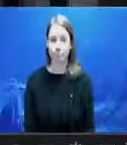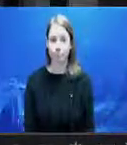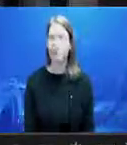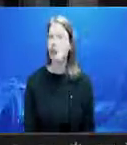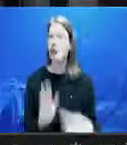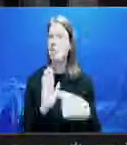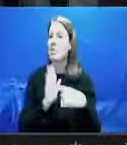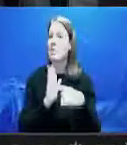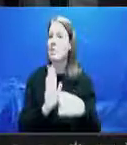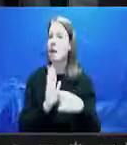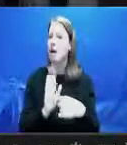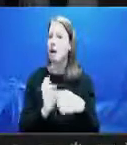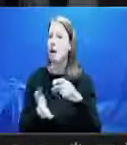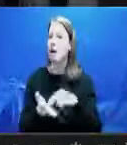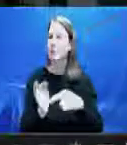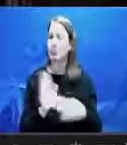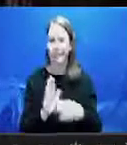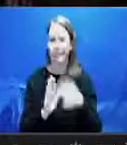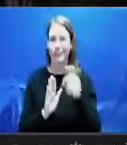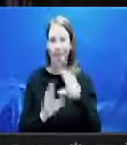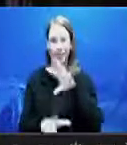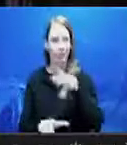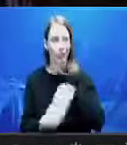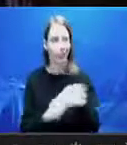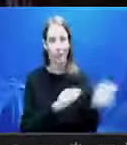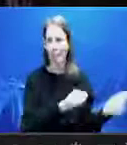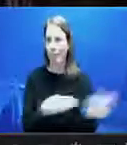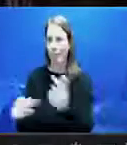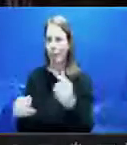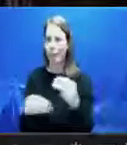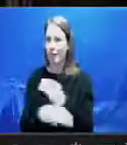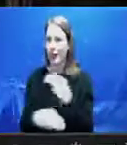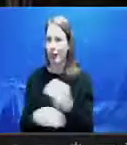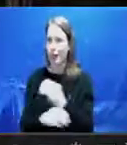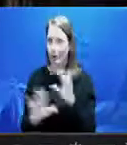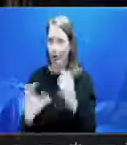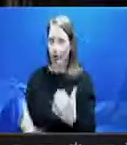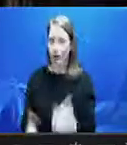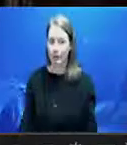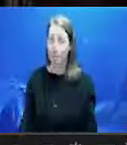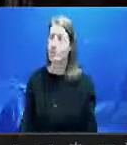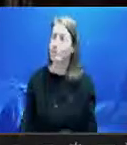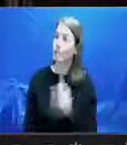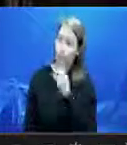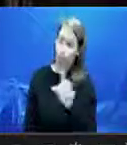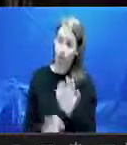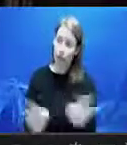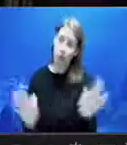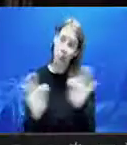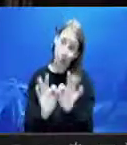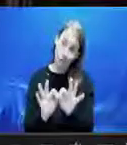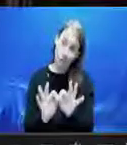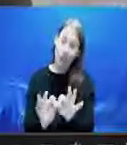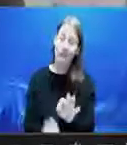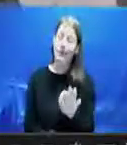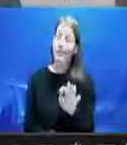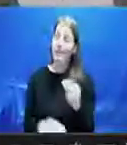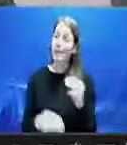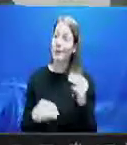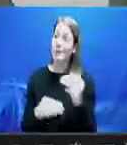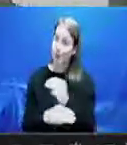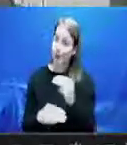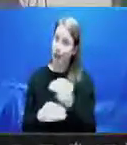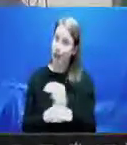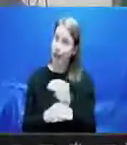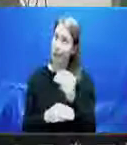incorporated across all high school math classes. It's important for kids to be able to apply math to problems that are not given as a math problem. In the